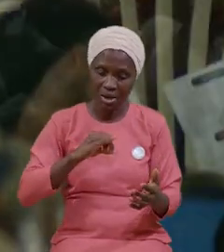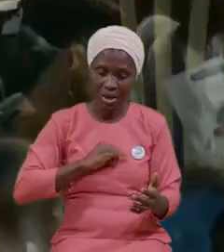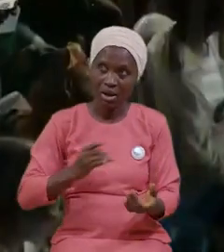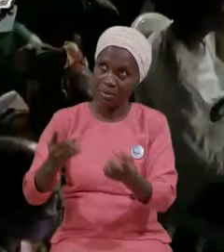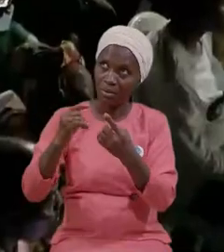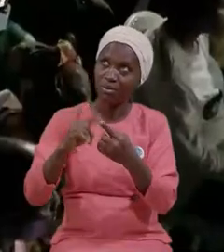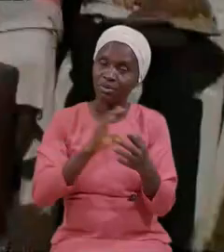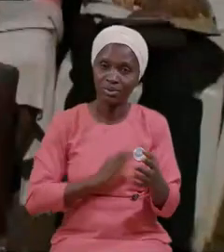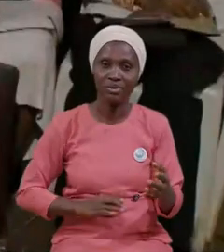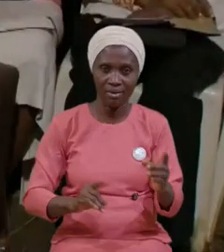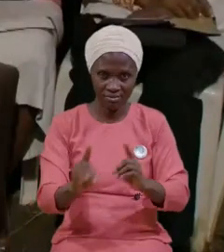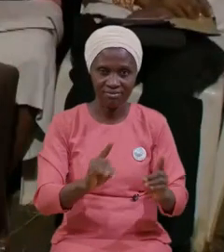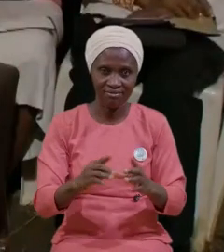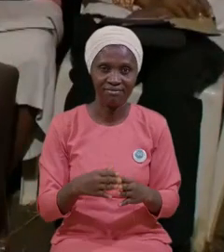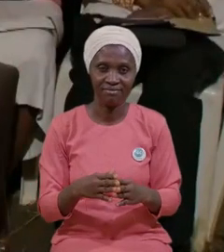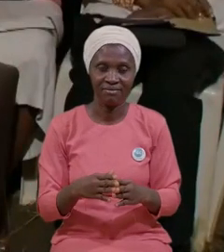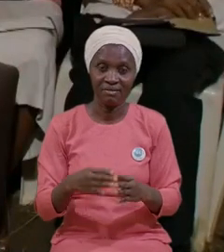Say that now.